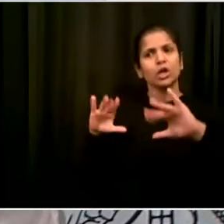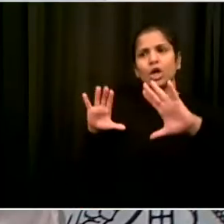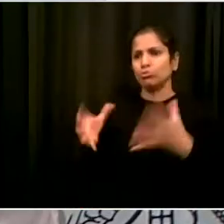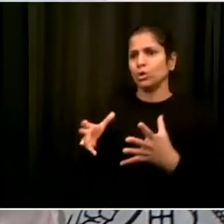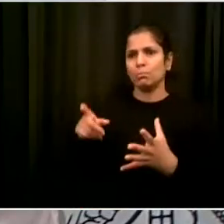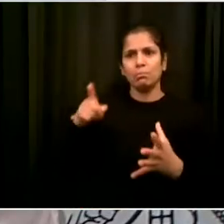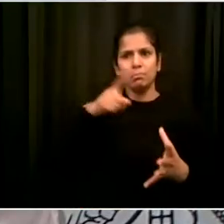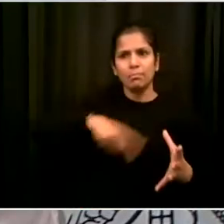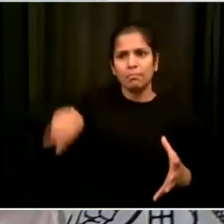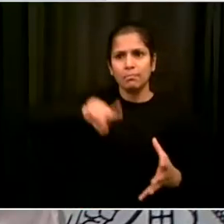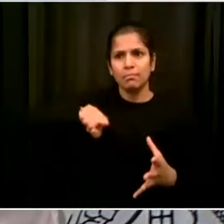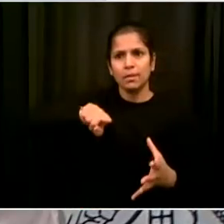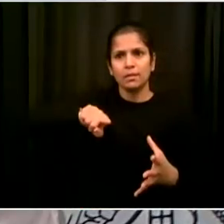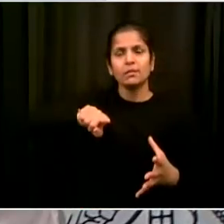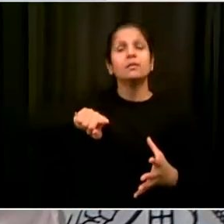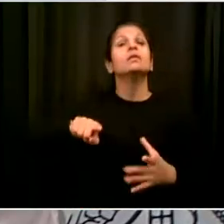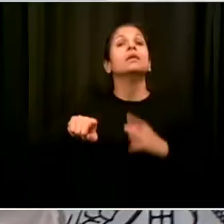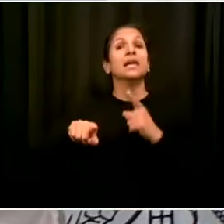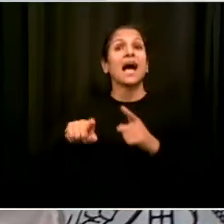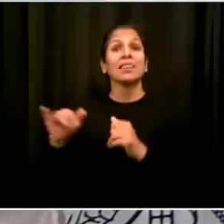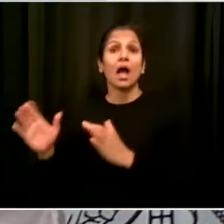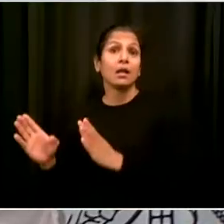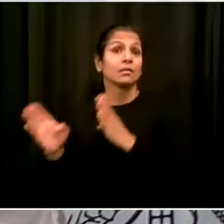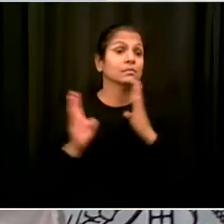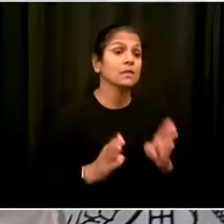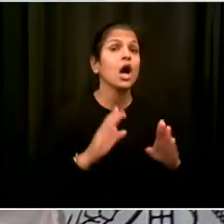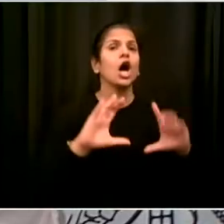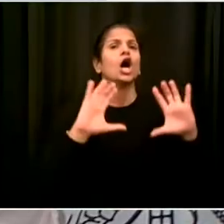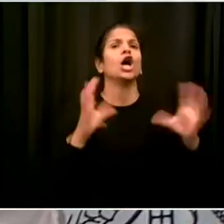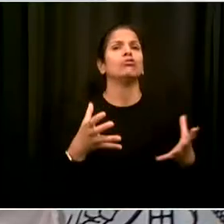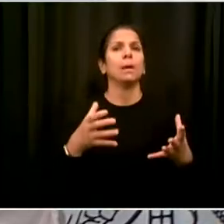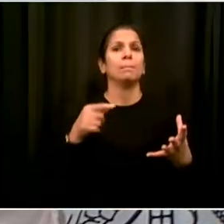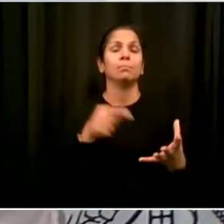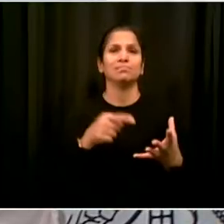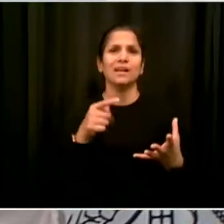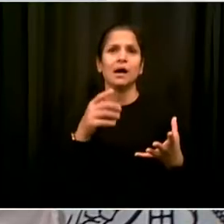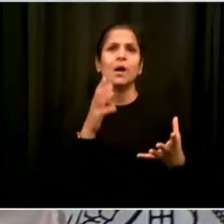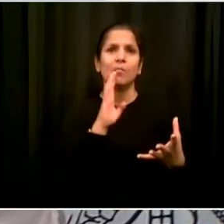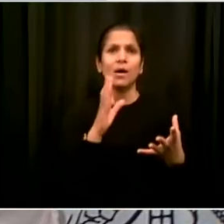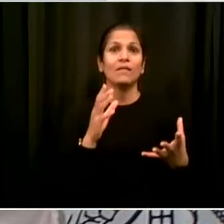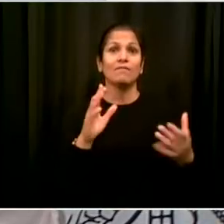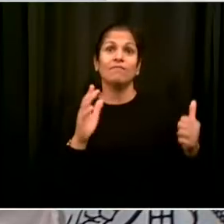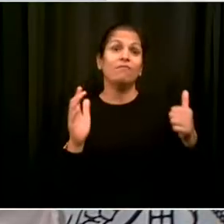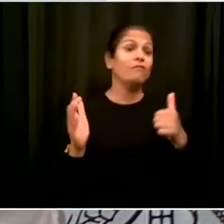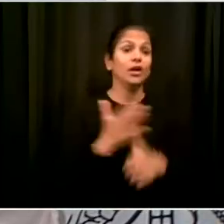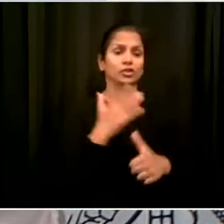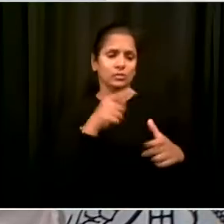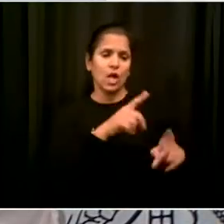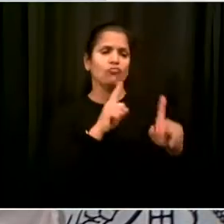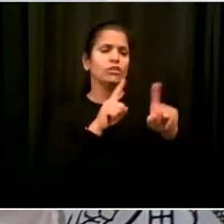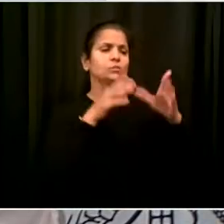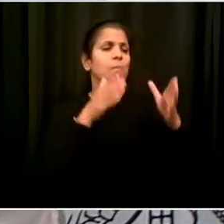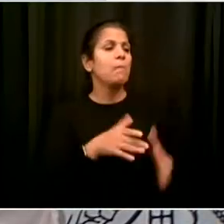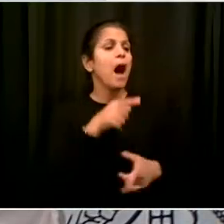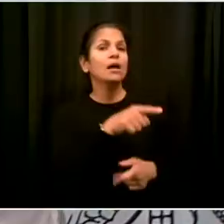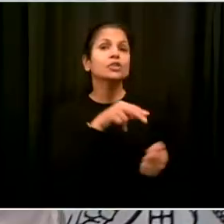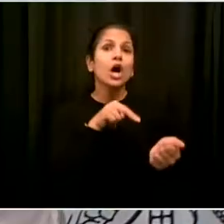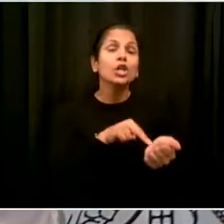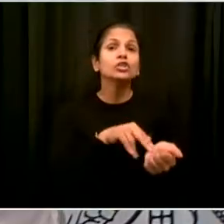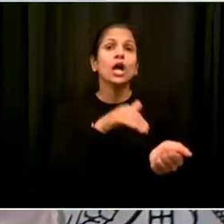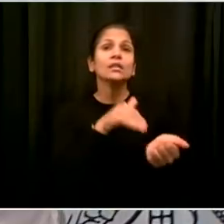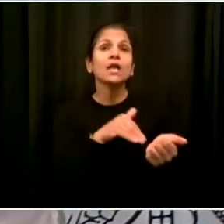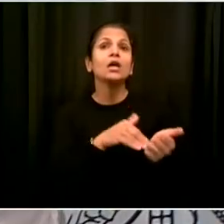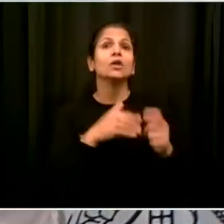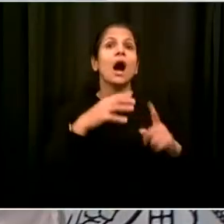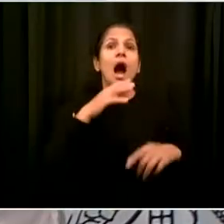settings, first responders, essential workers, folks who are over 65 and or have pre-existing conditions. This will play out week by week. So